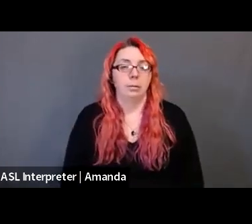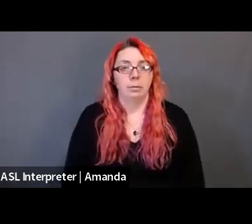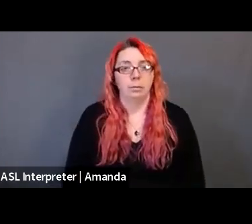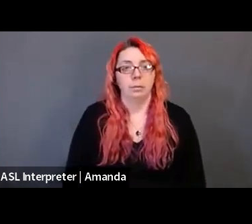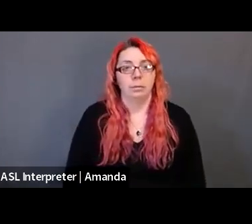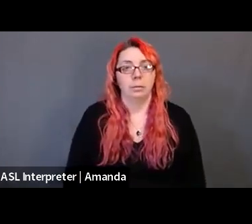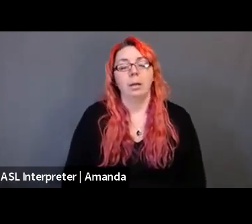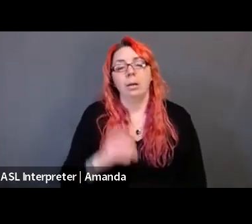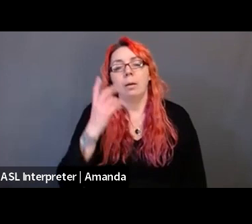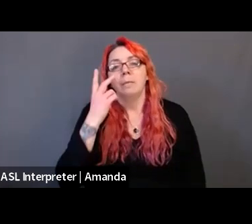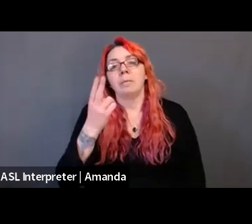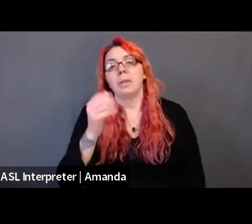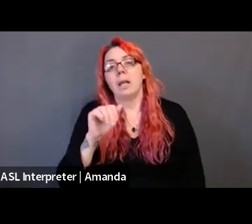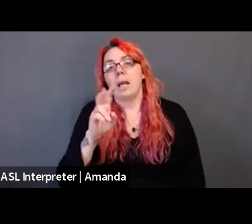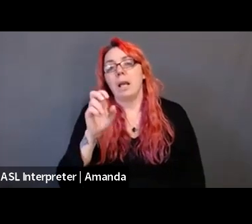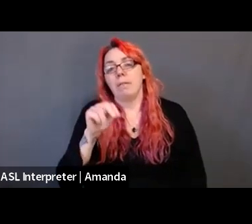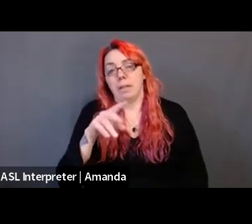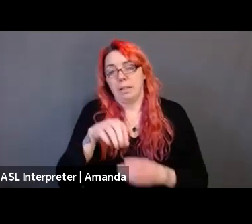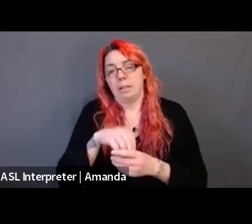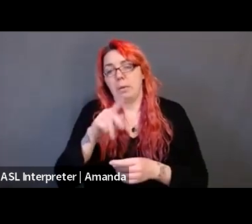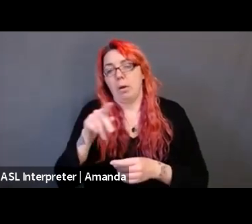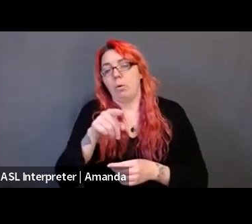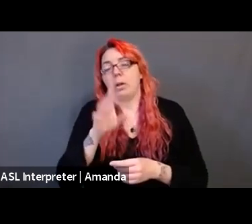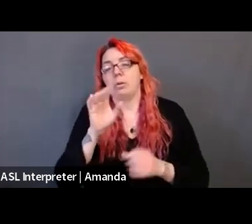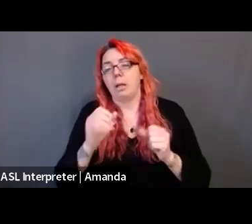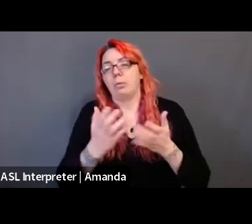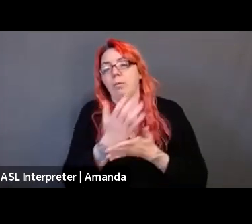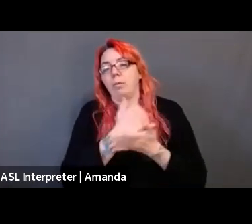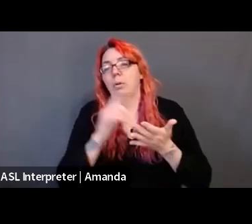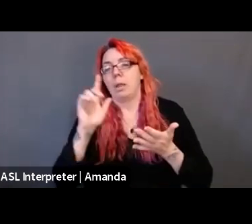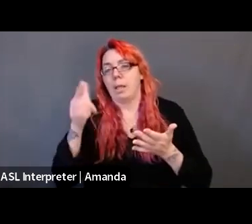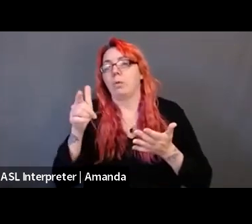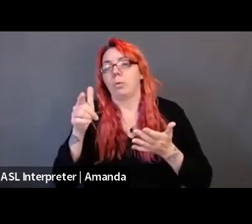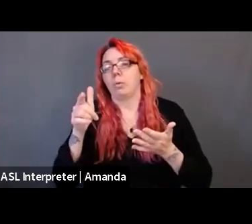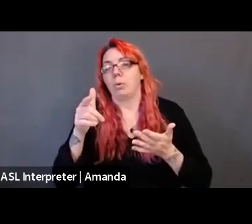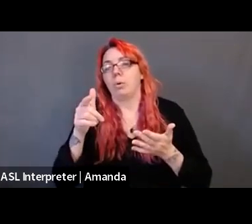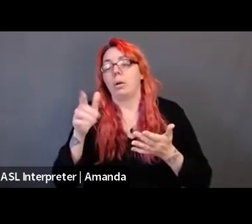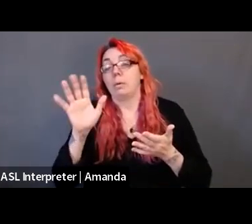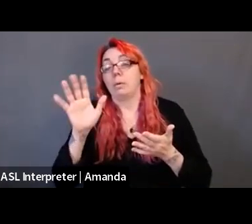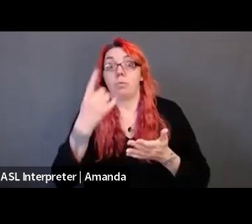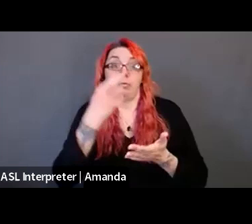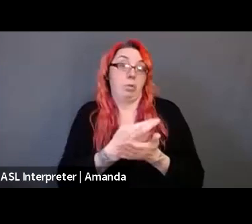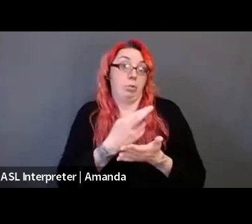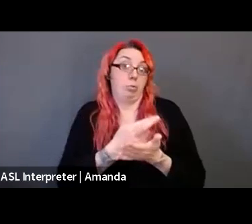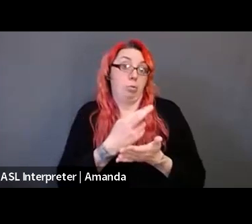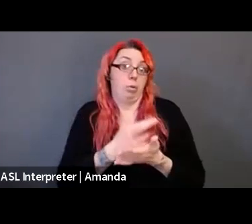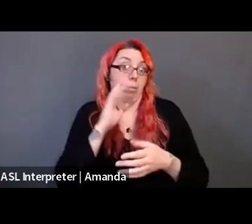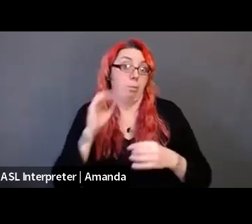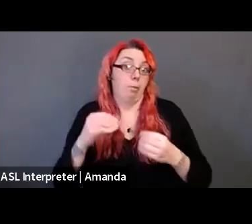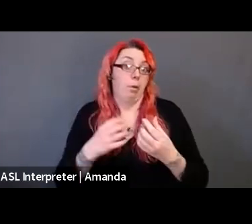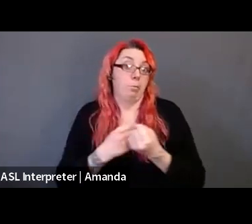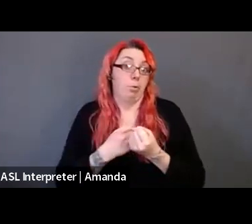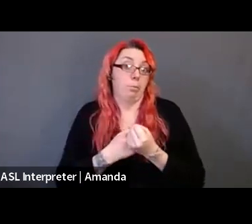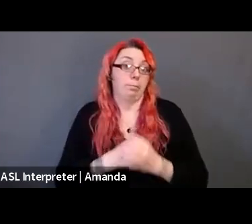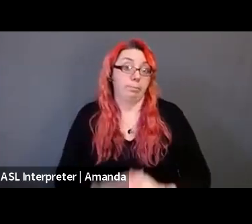of information that I think is promoted by equity to keep messaging that you've got that resource to call on to get support as well. And